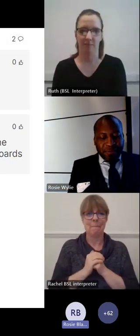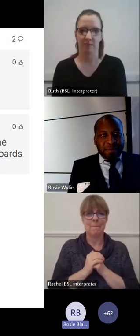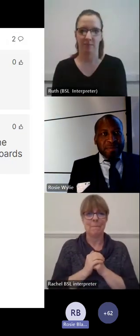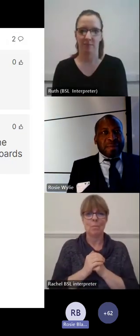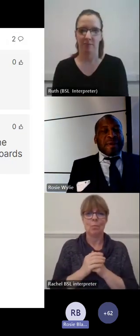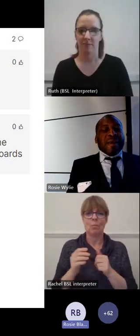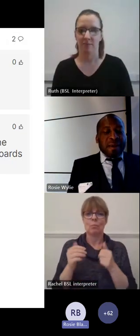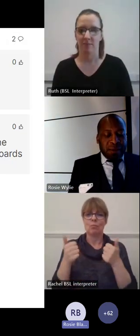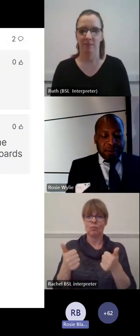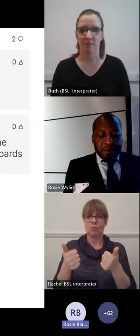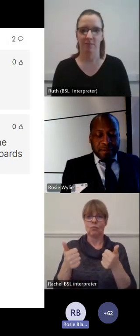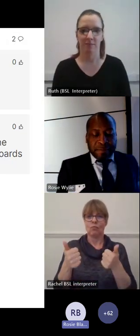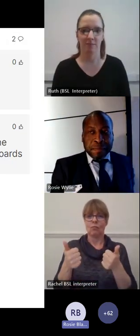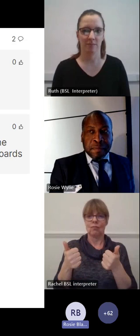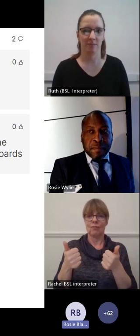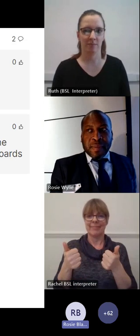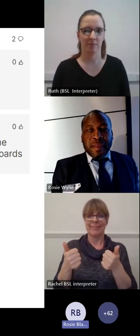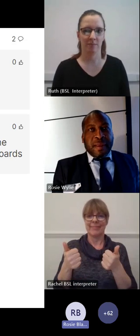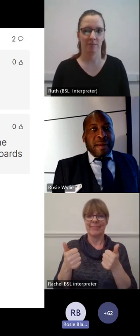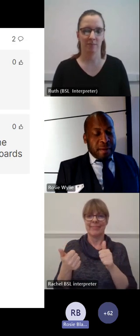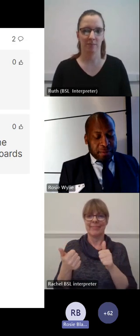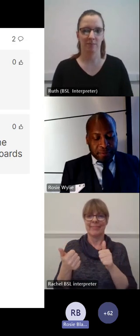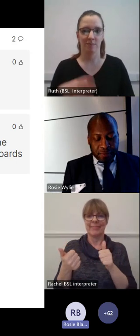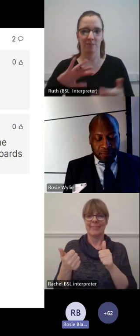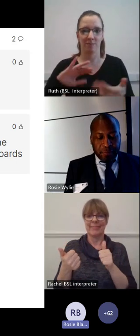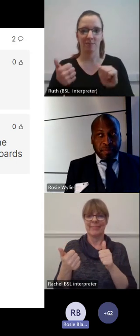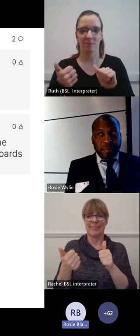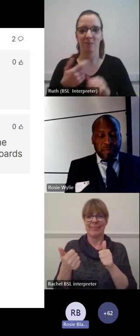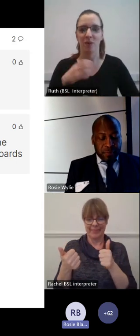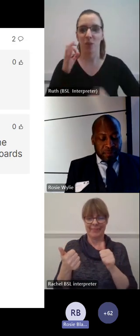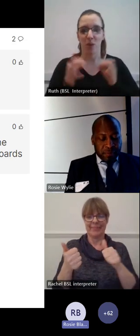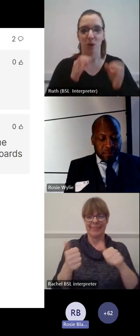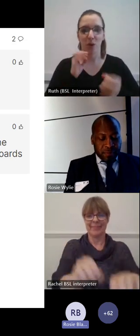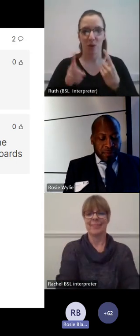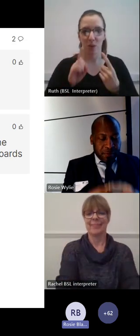Okay, great. So as always for the Q&A, we'll go to the